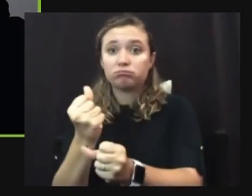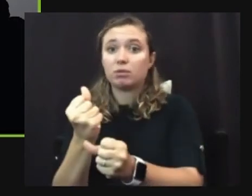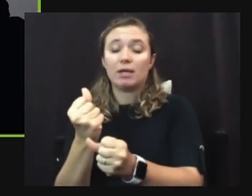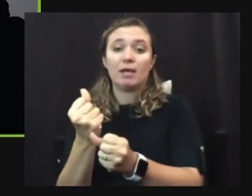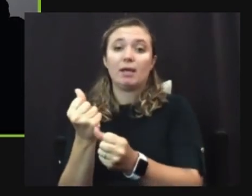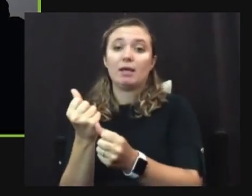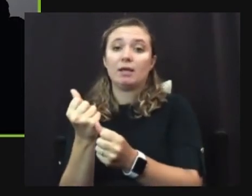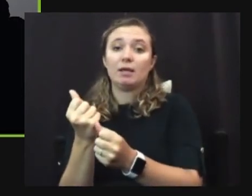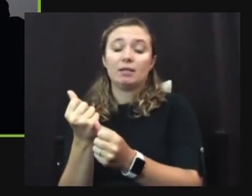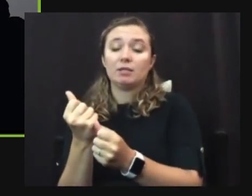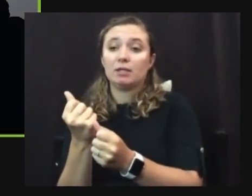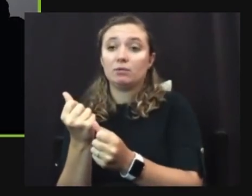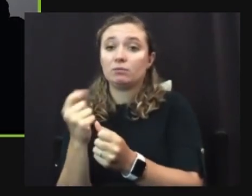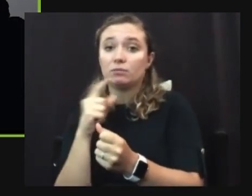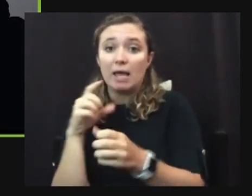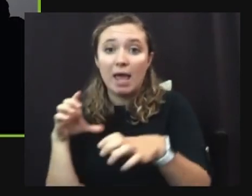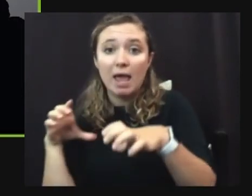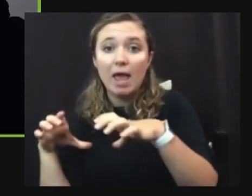actionable empathy.